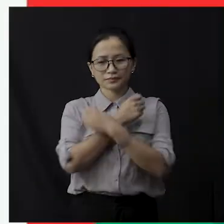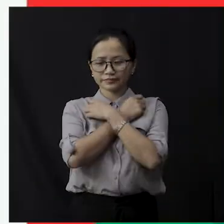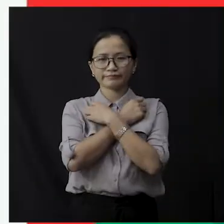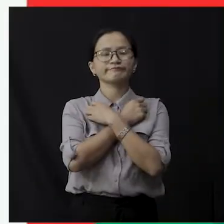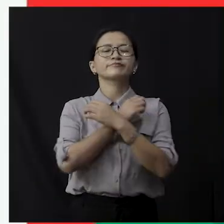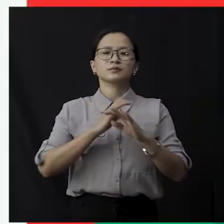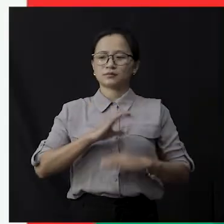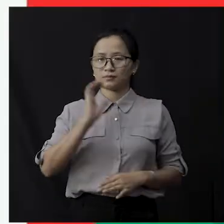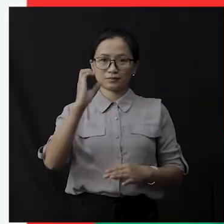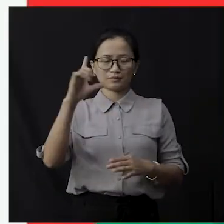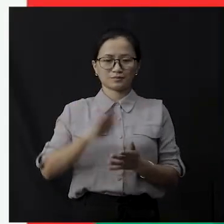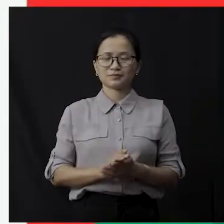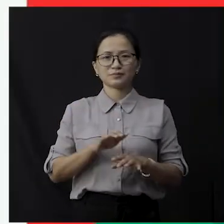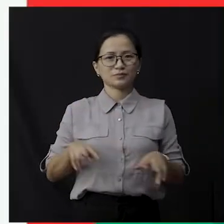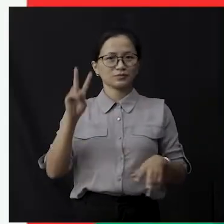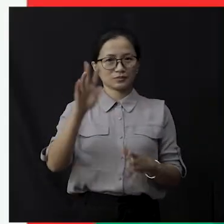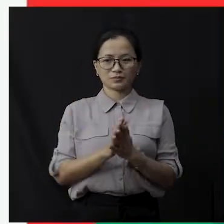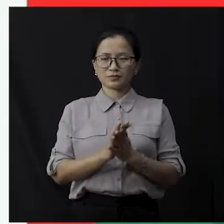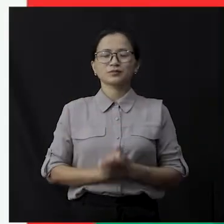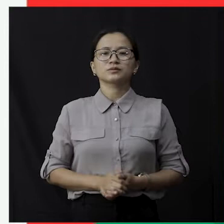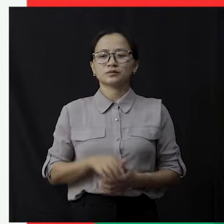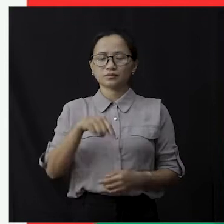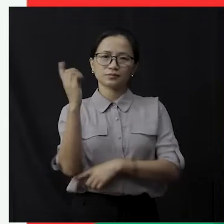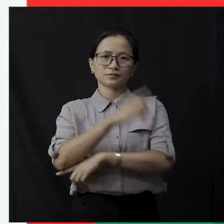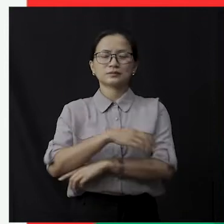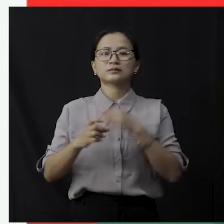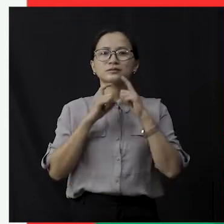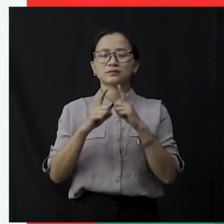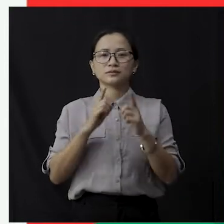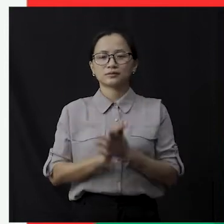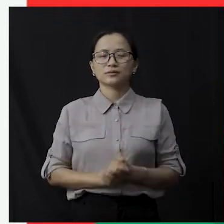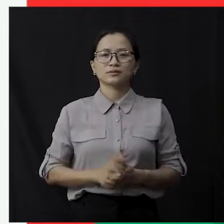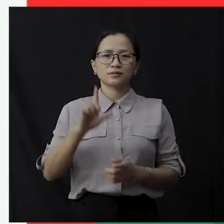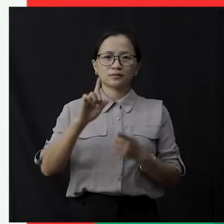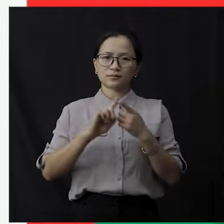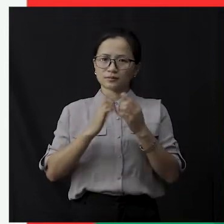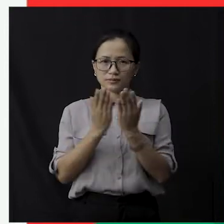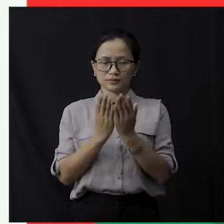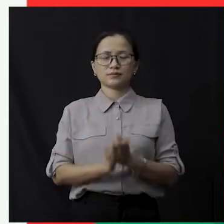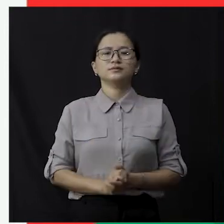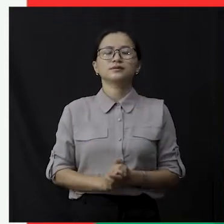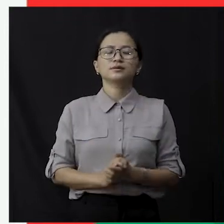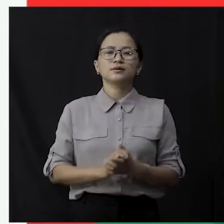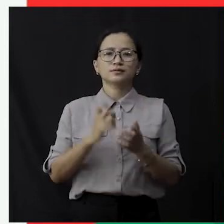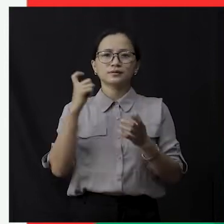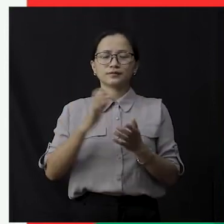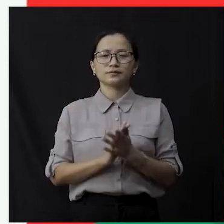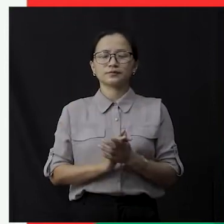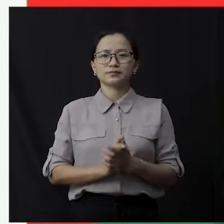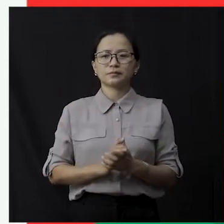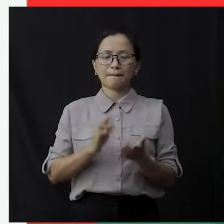Dear class 2 students, welcome back. So today we will discuss about lesson 7 EVS, my